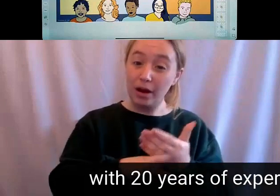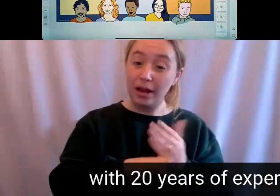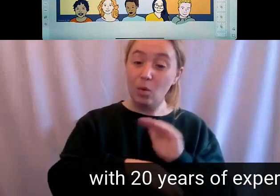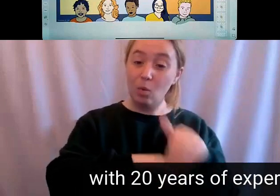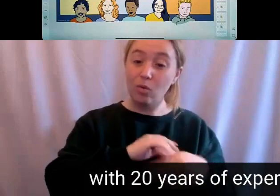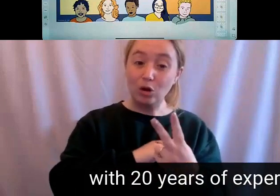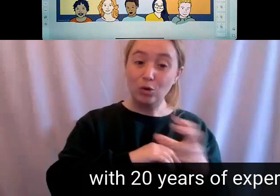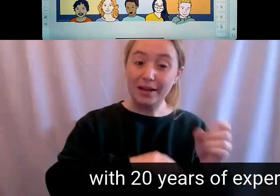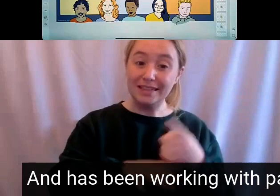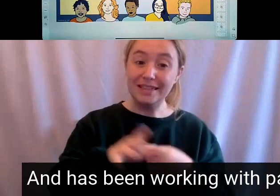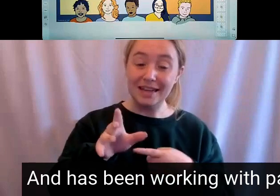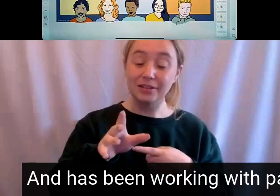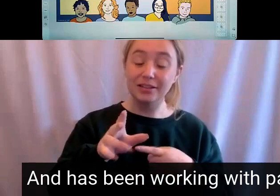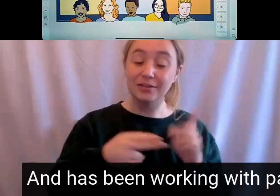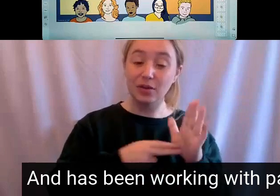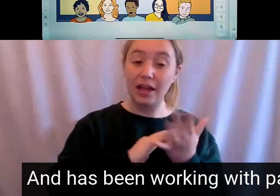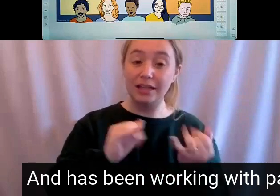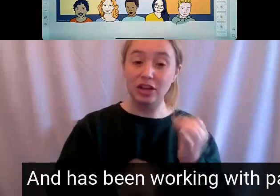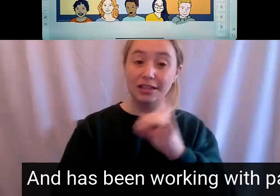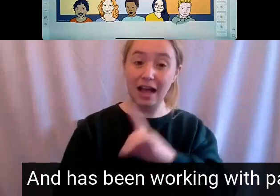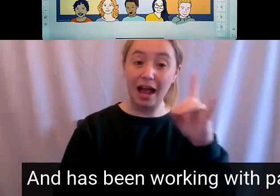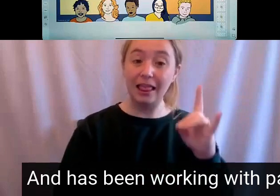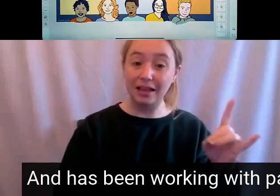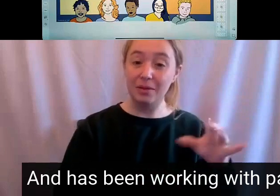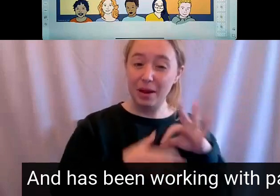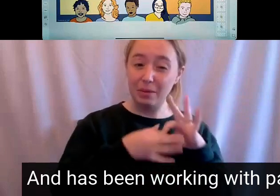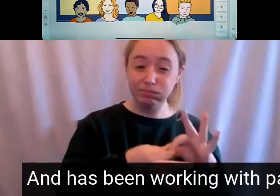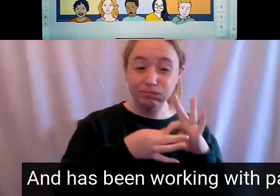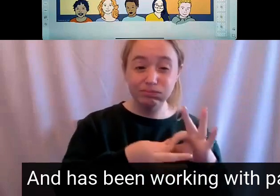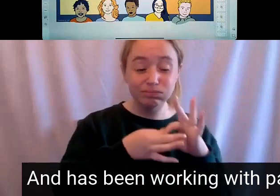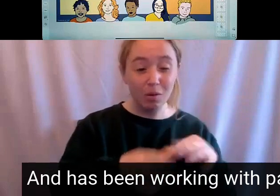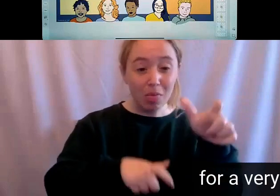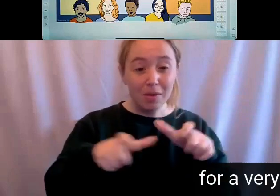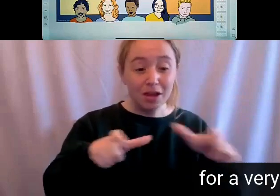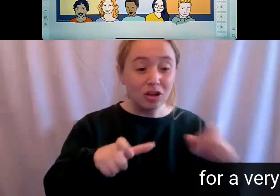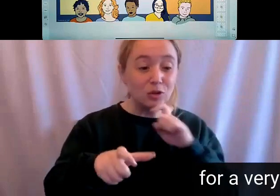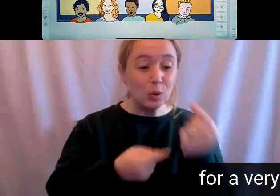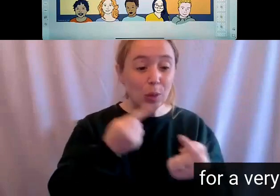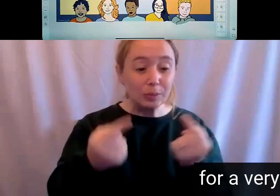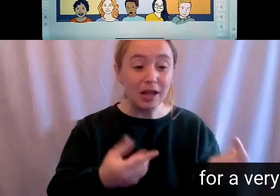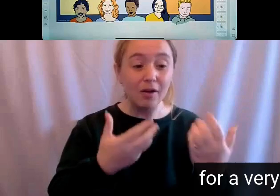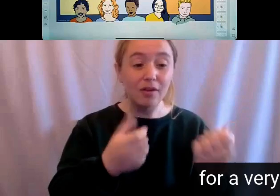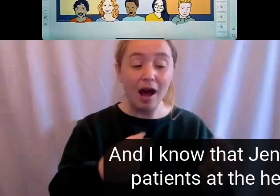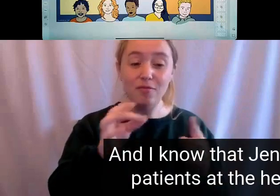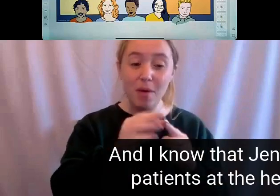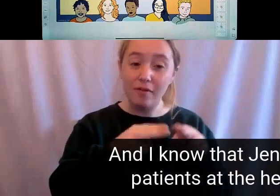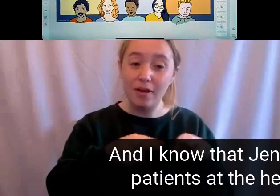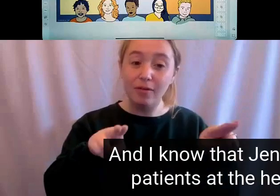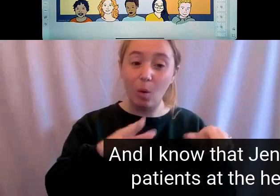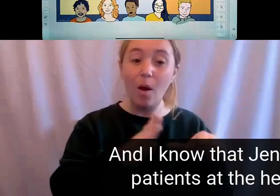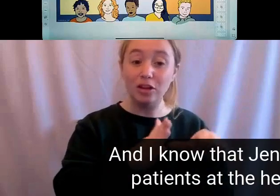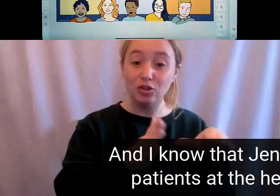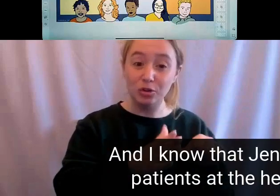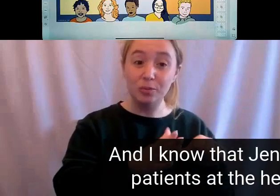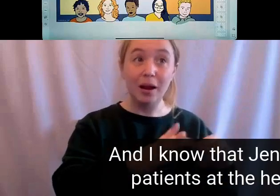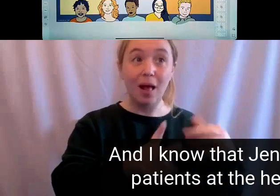NHS Highland. And has been working with patients with pelvic floor issues for a very long time. And I know that